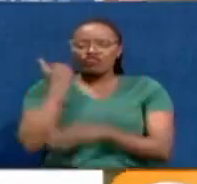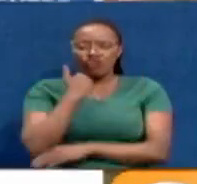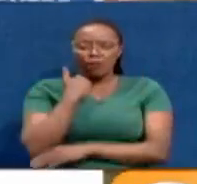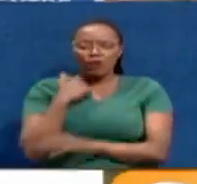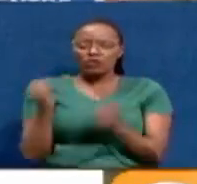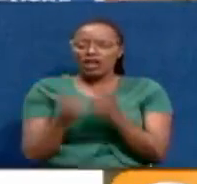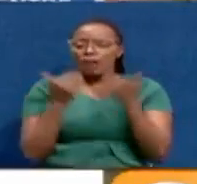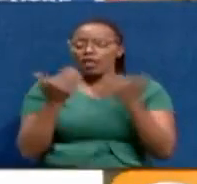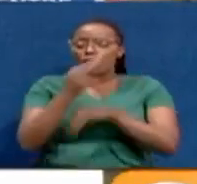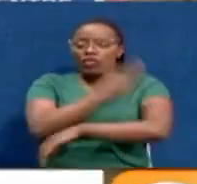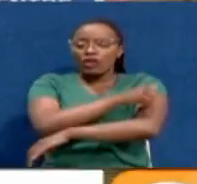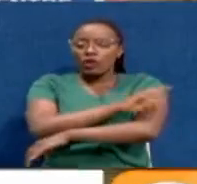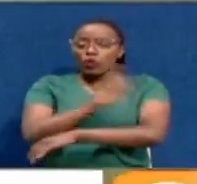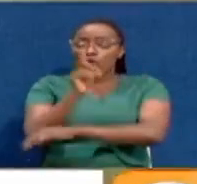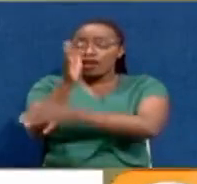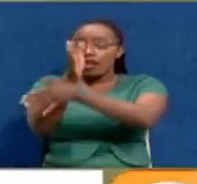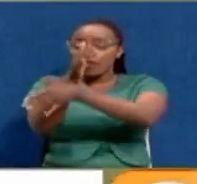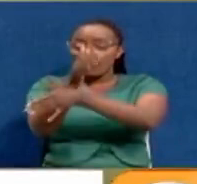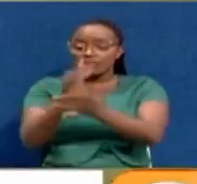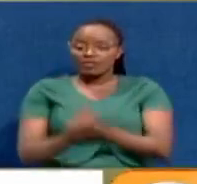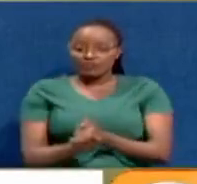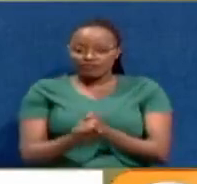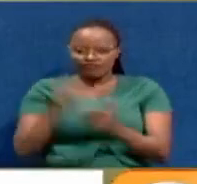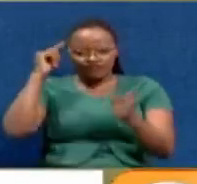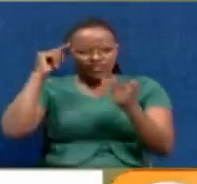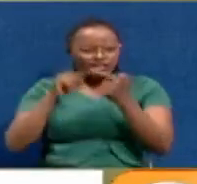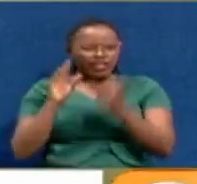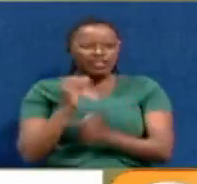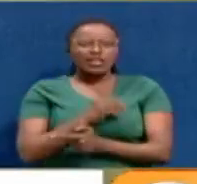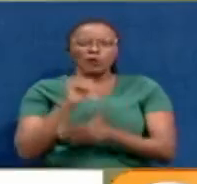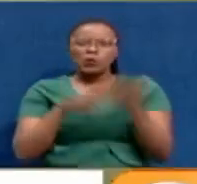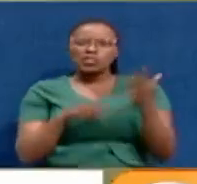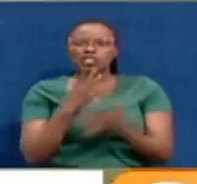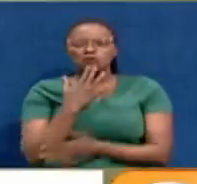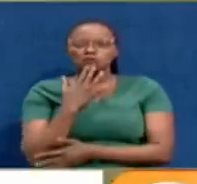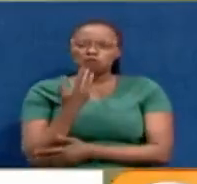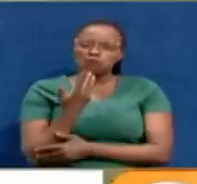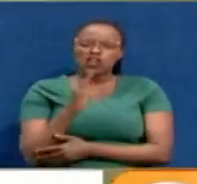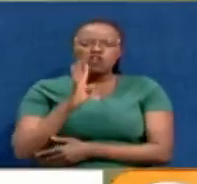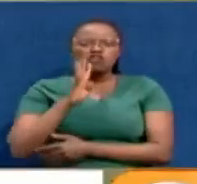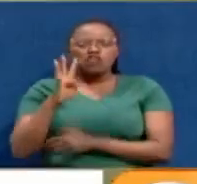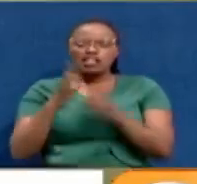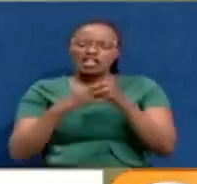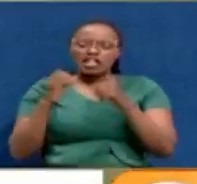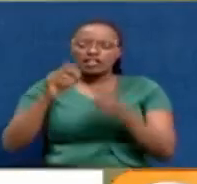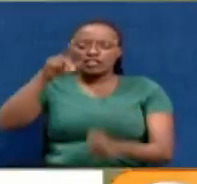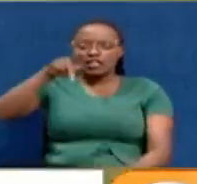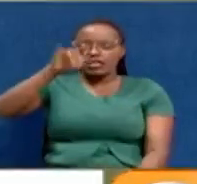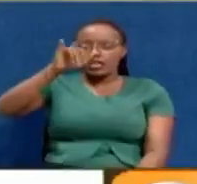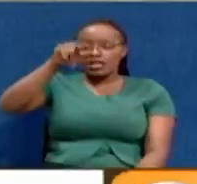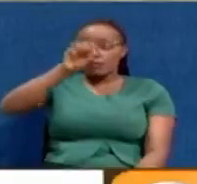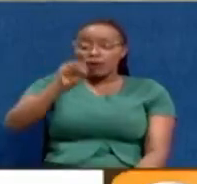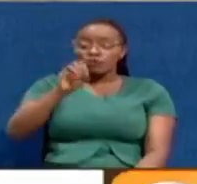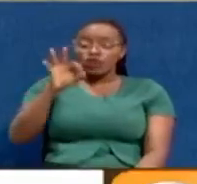to be held at the hospital on Thursday. Our target is at least 480 pints of